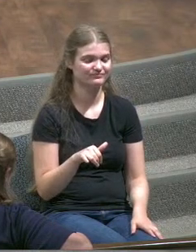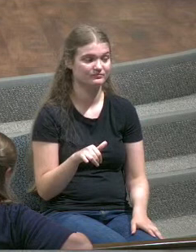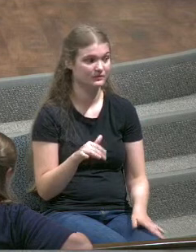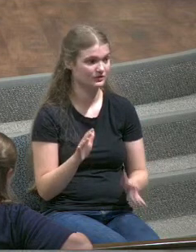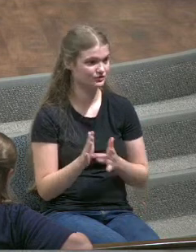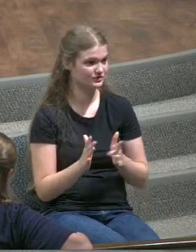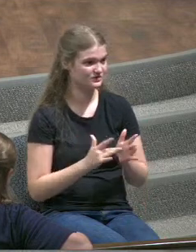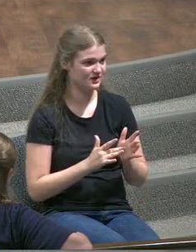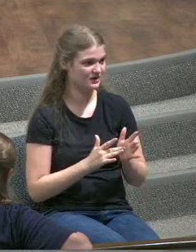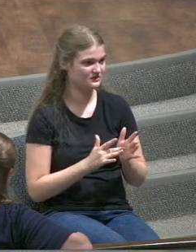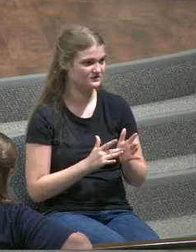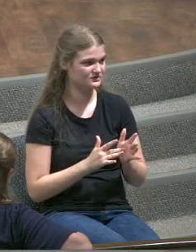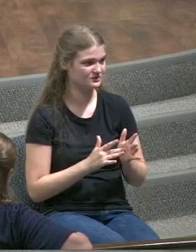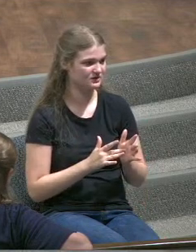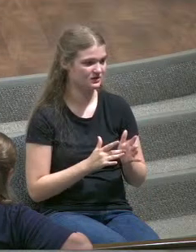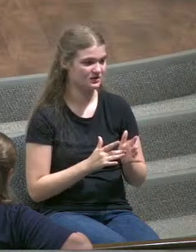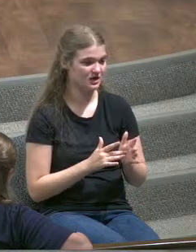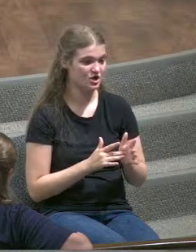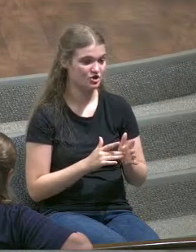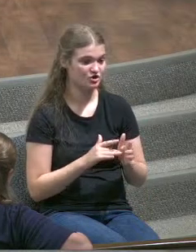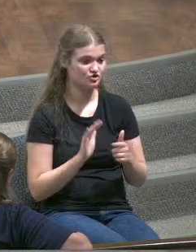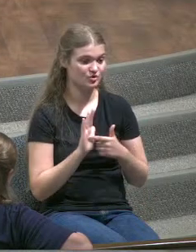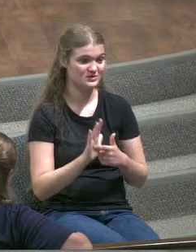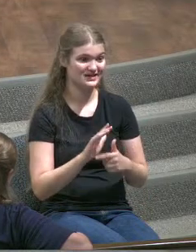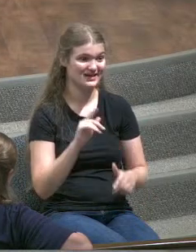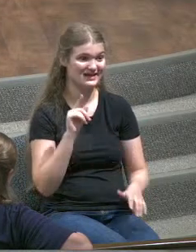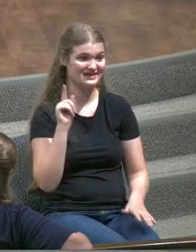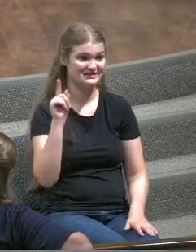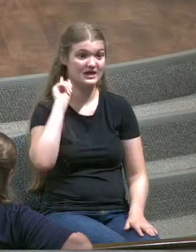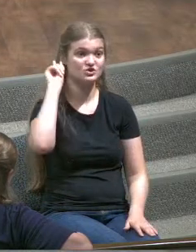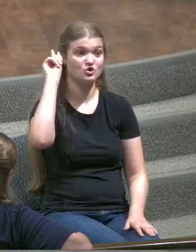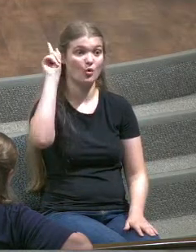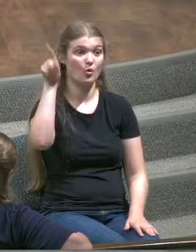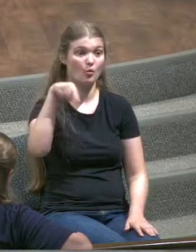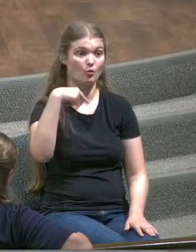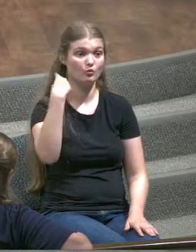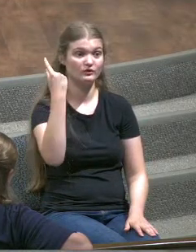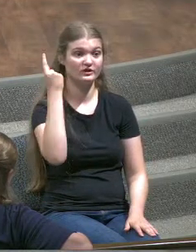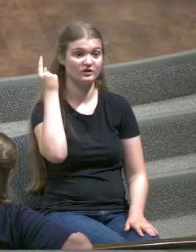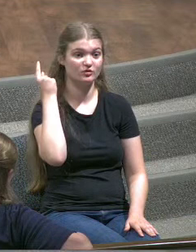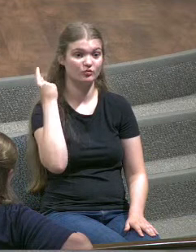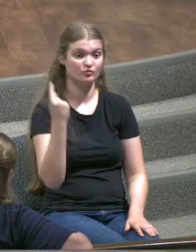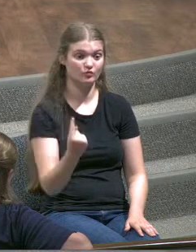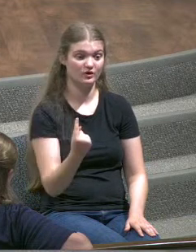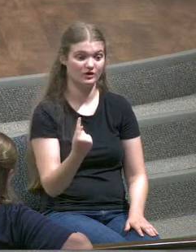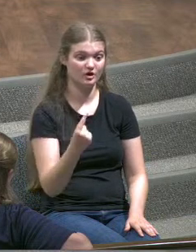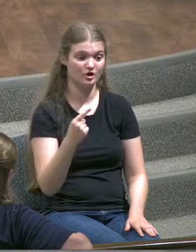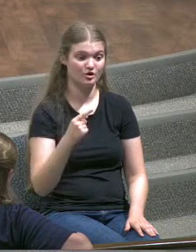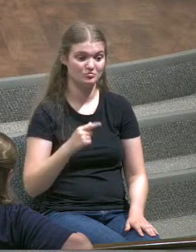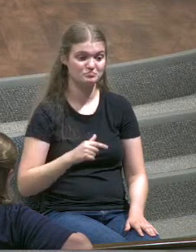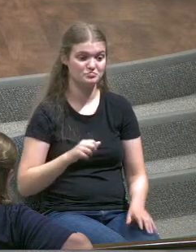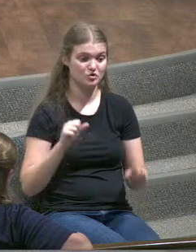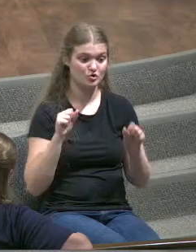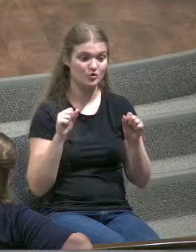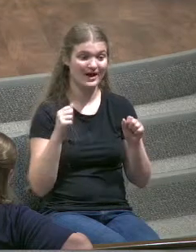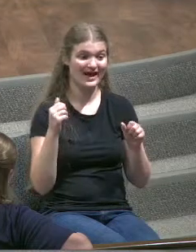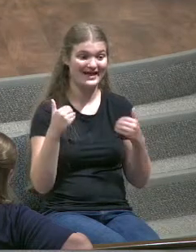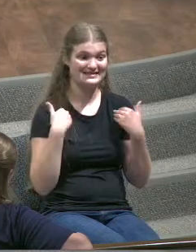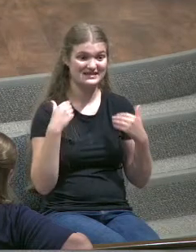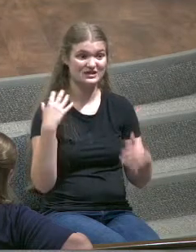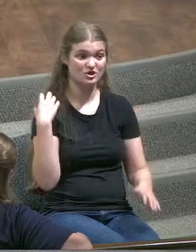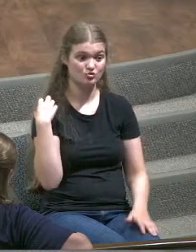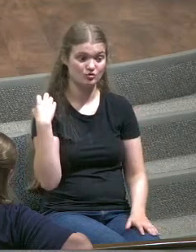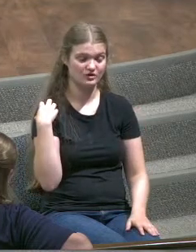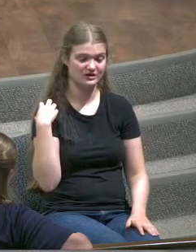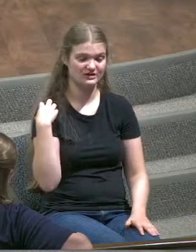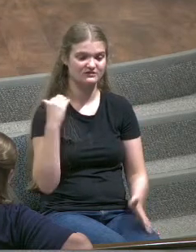Jesus is about to demonstrate that he is the only one who has ever had and who currently has the authority to